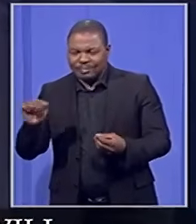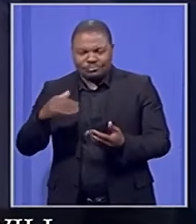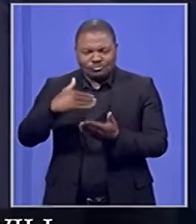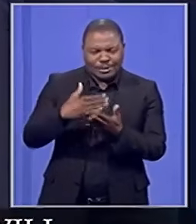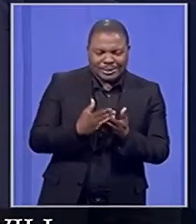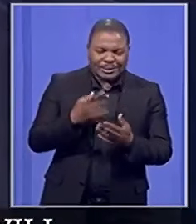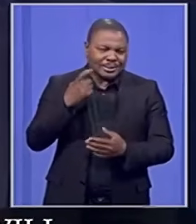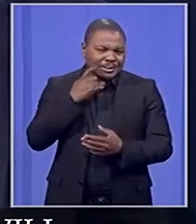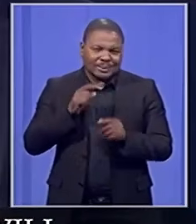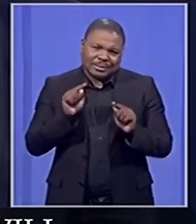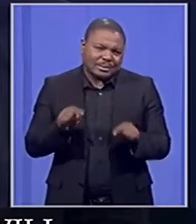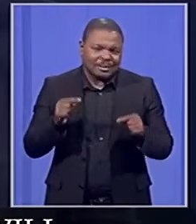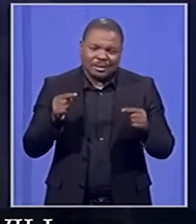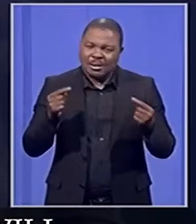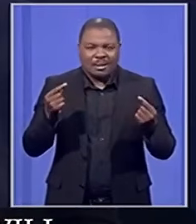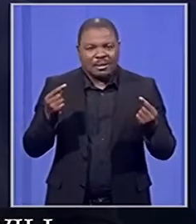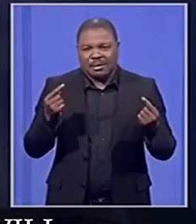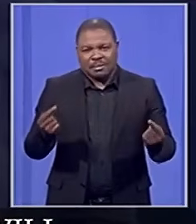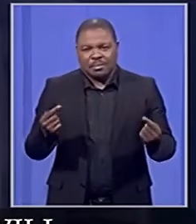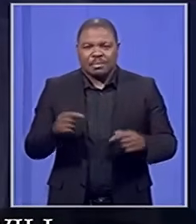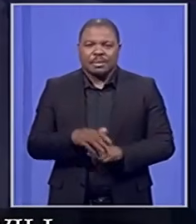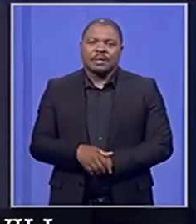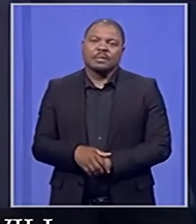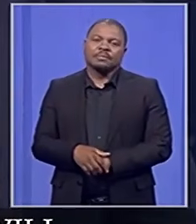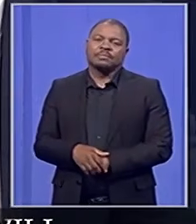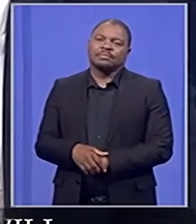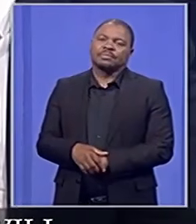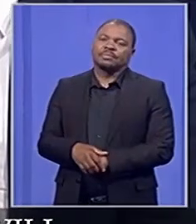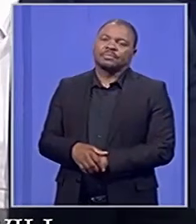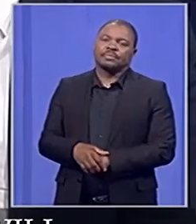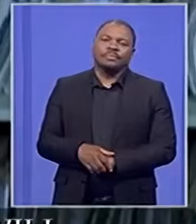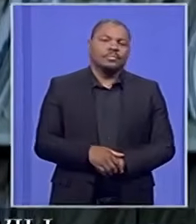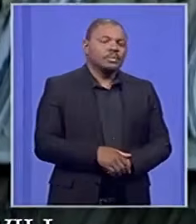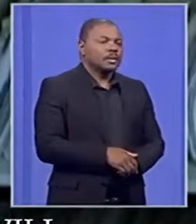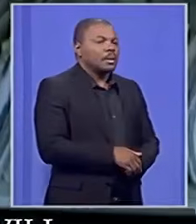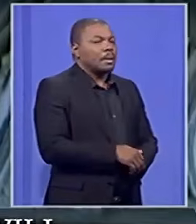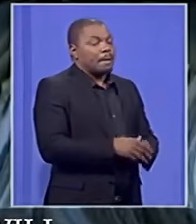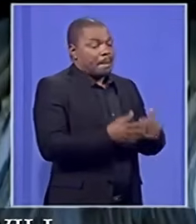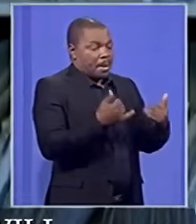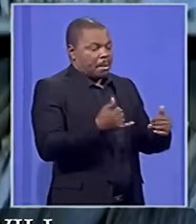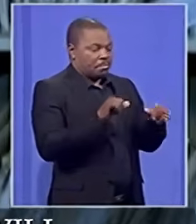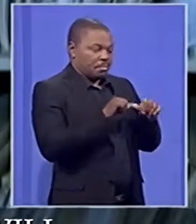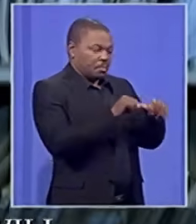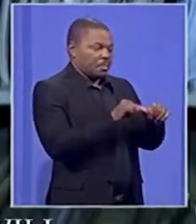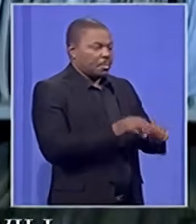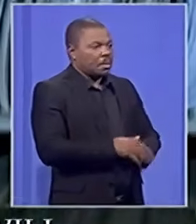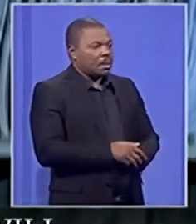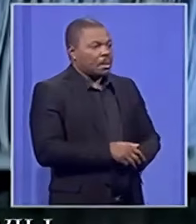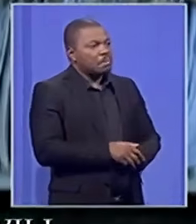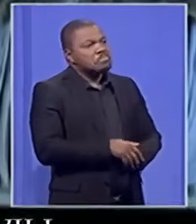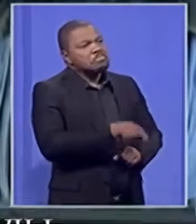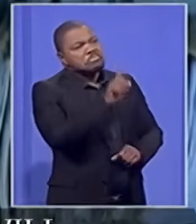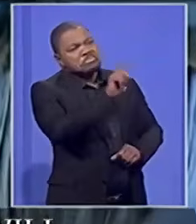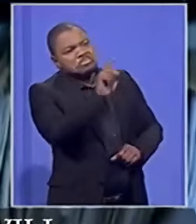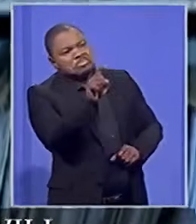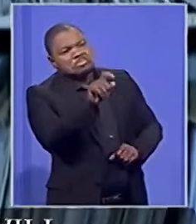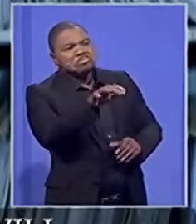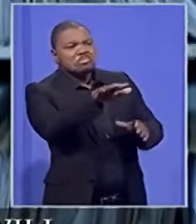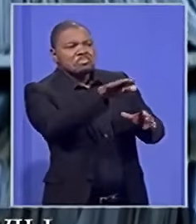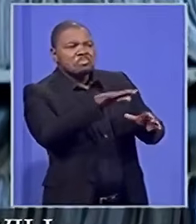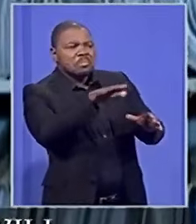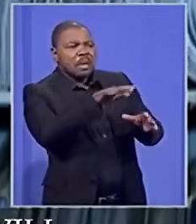ba benefite ho phahlo tseo tsa mofu tse setseng. Ntate. Jwale ha re hatela pele mohlomong ke makala afeng e leng hore motho e